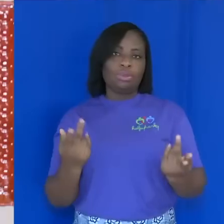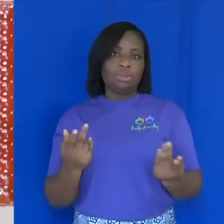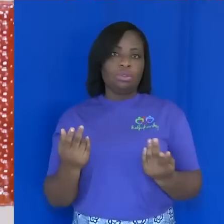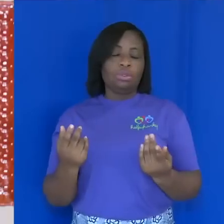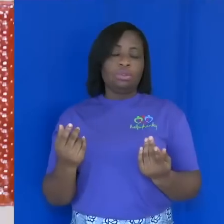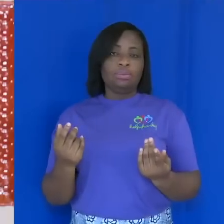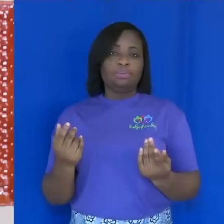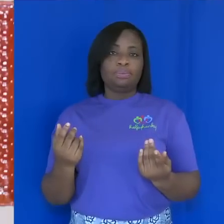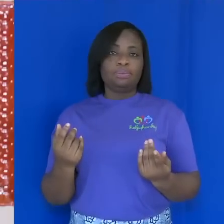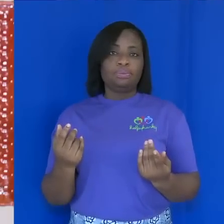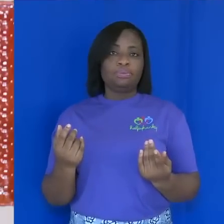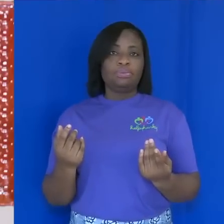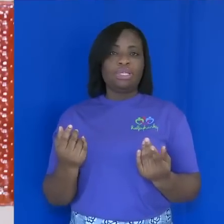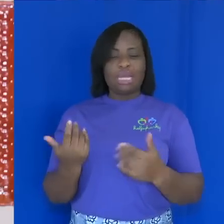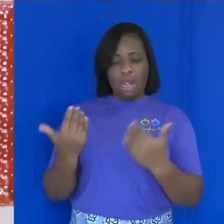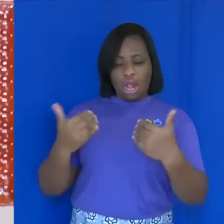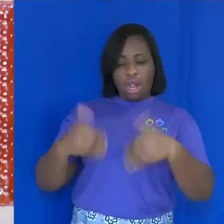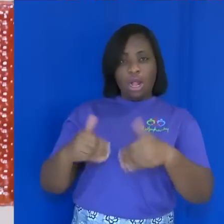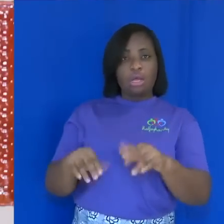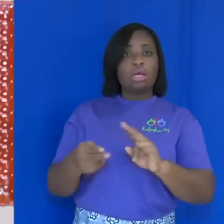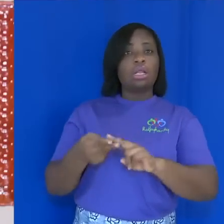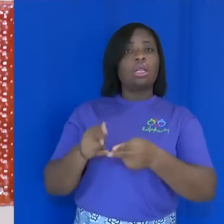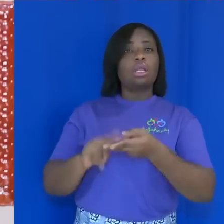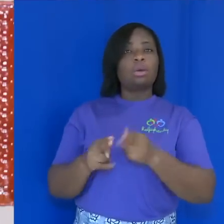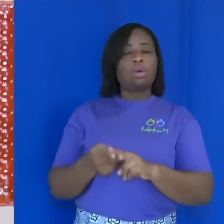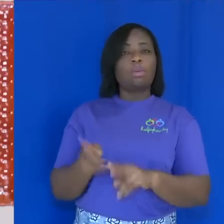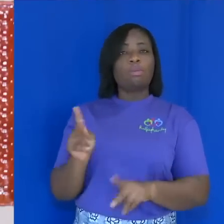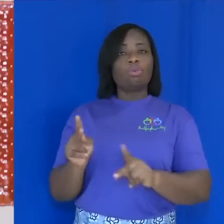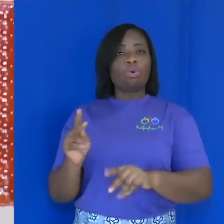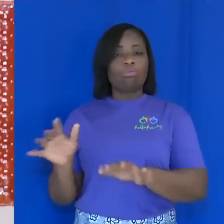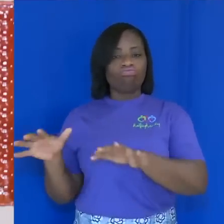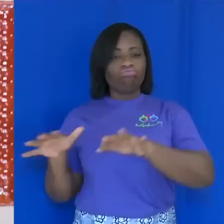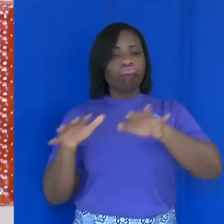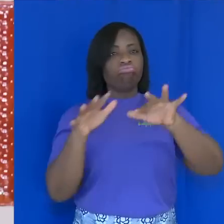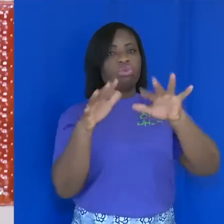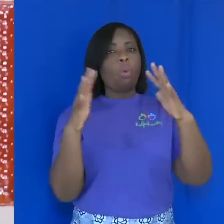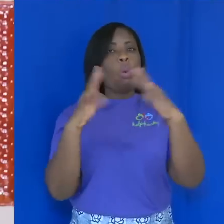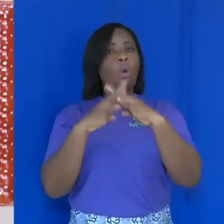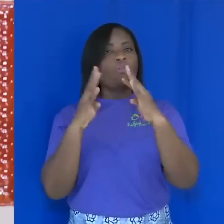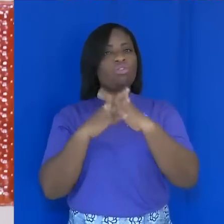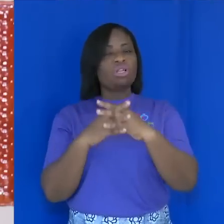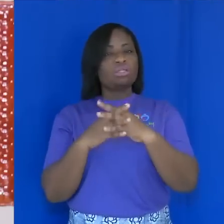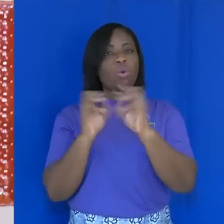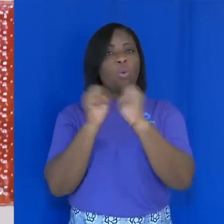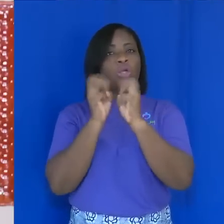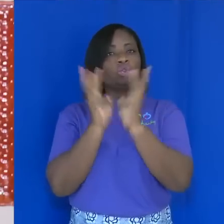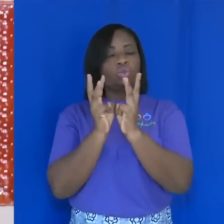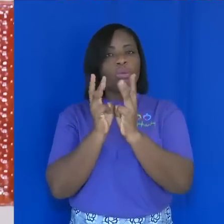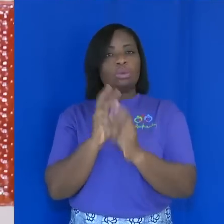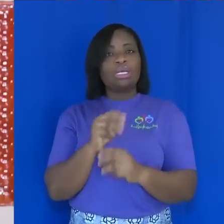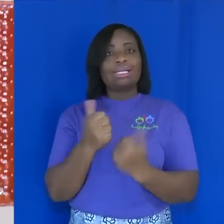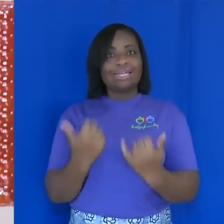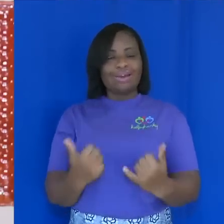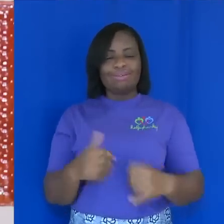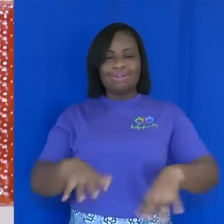performed, and the limit on the numbers of persons who can attend conferences, workshops, and award events has